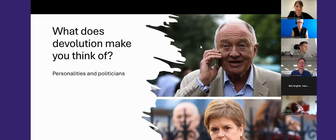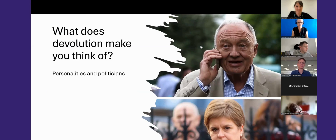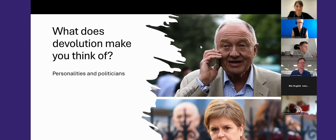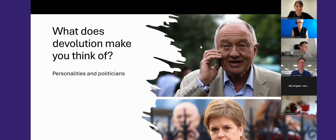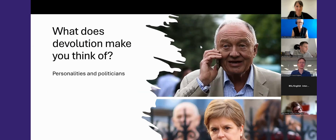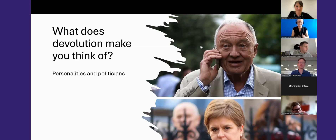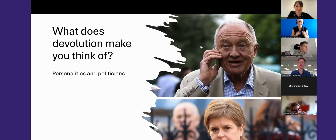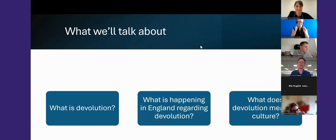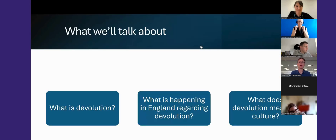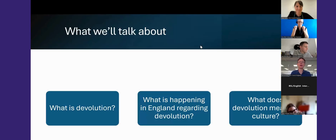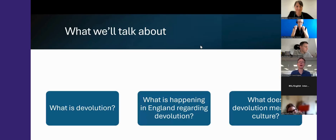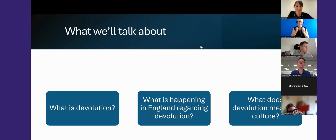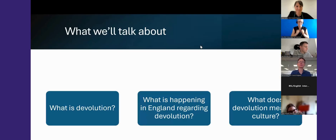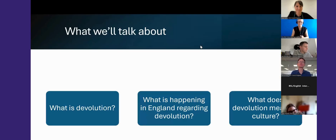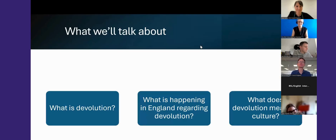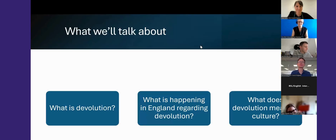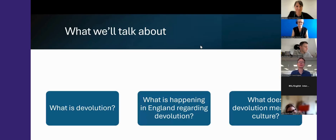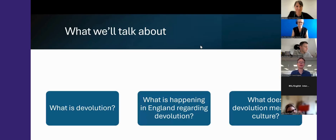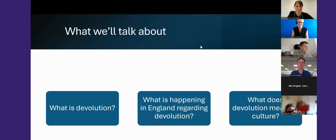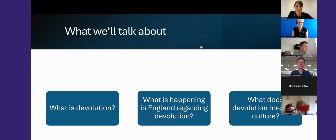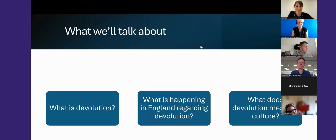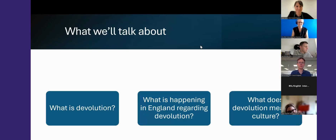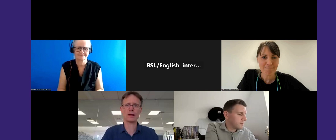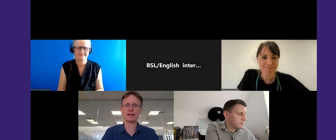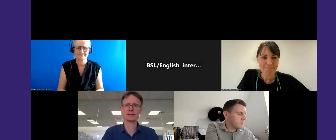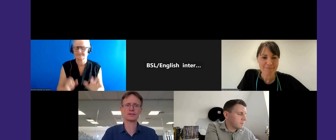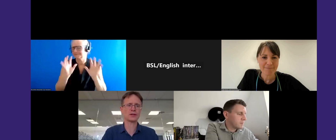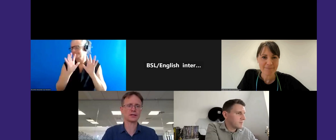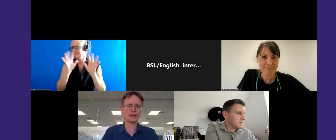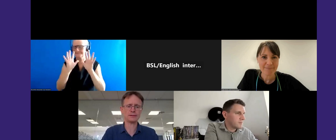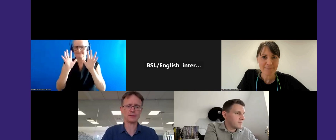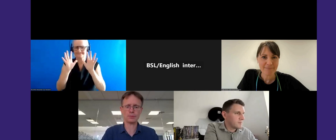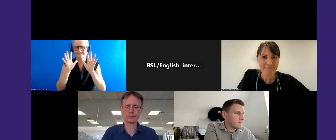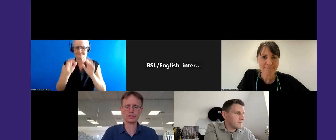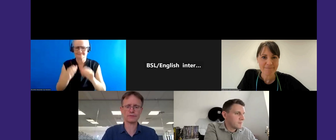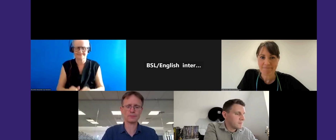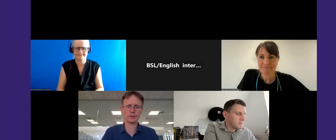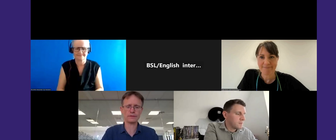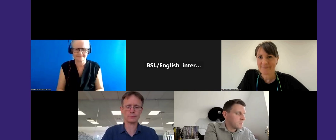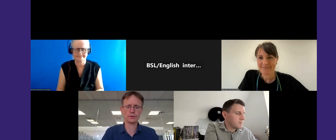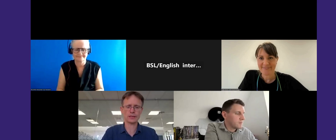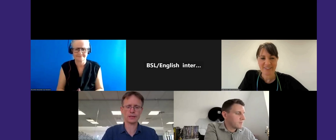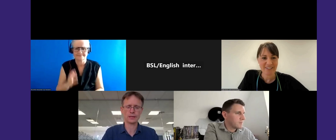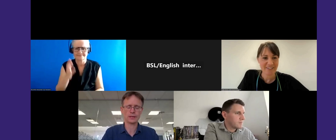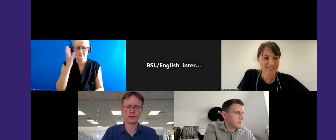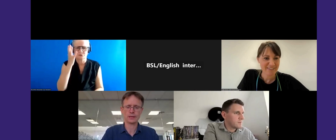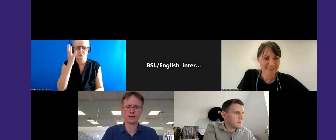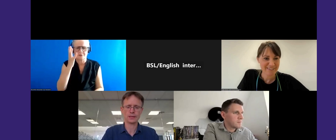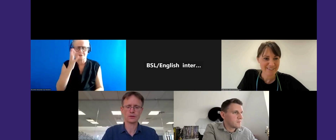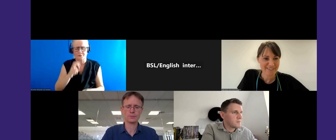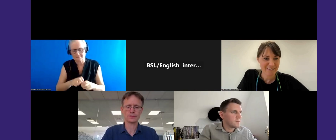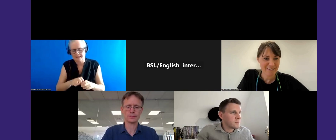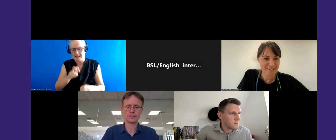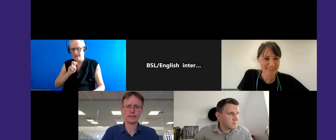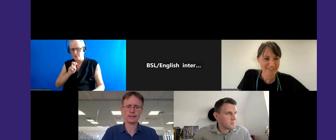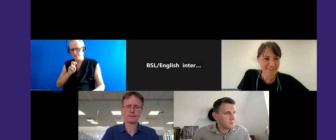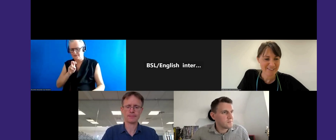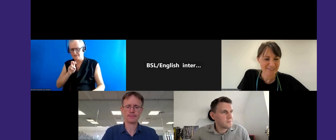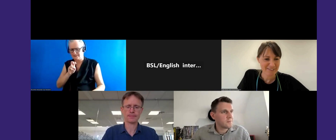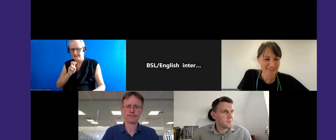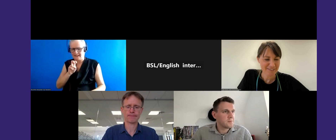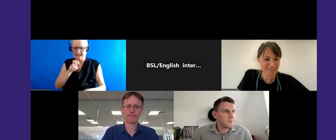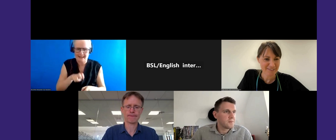Here we go. Tell you what, I'm gonna go back in and start again. Apologies, everybody, for my incompetence